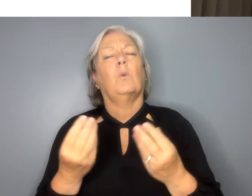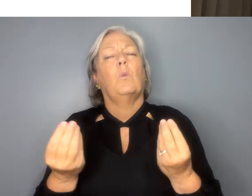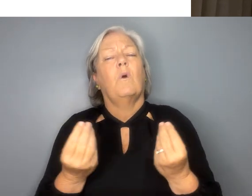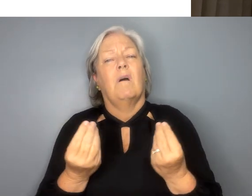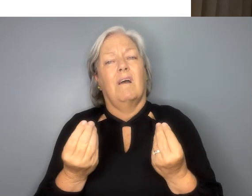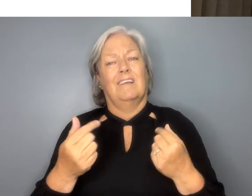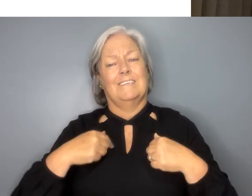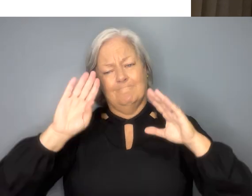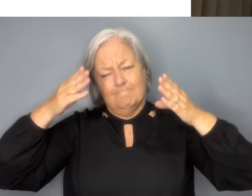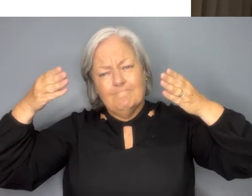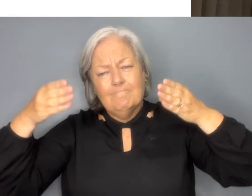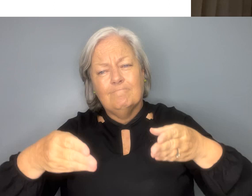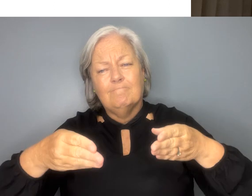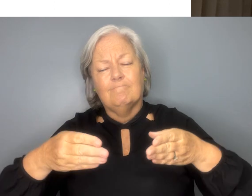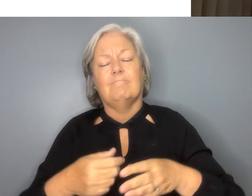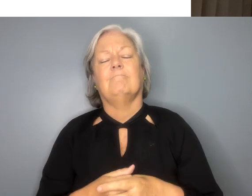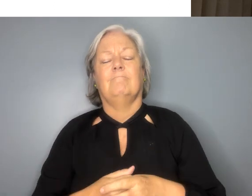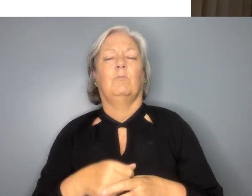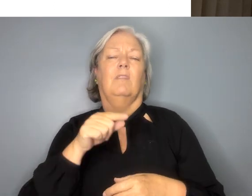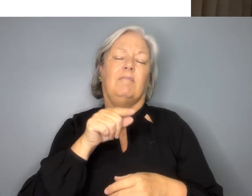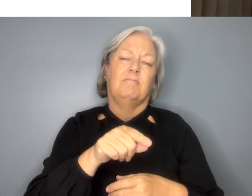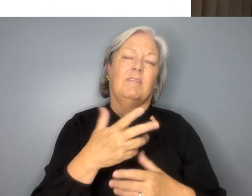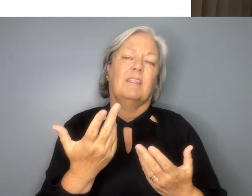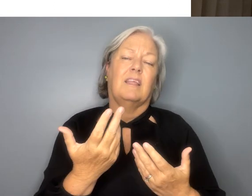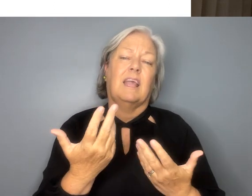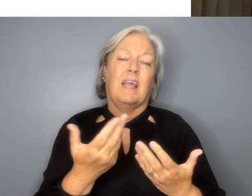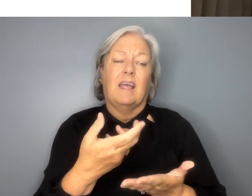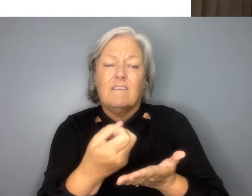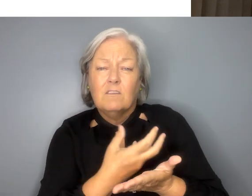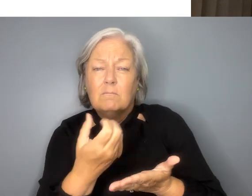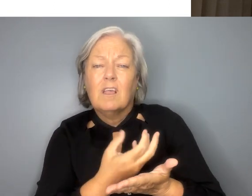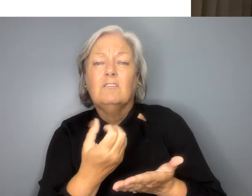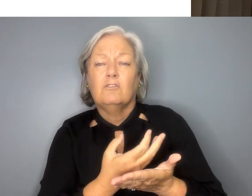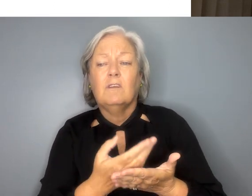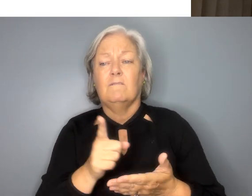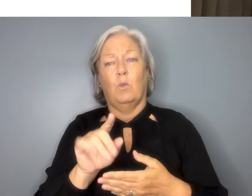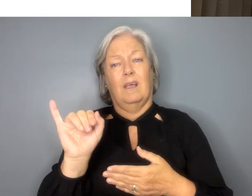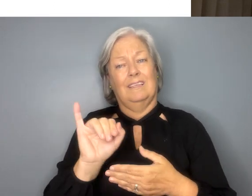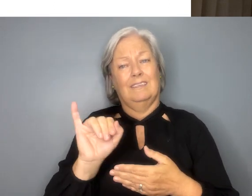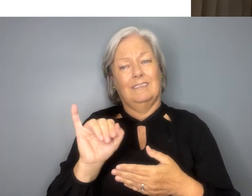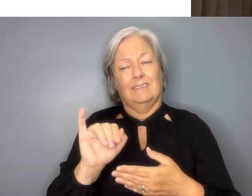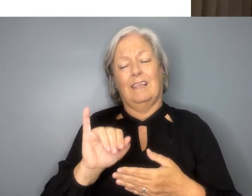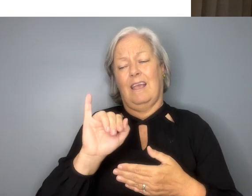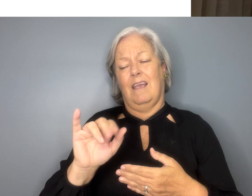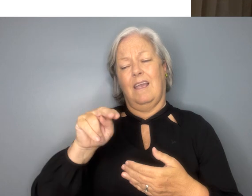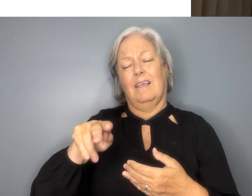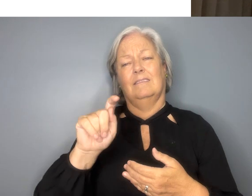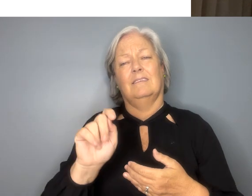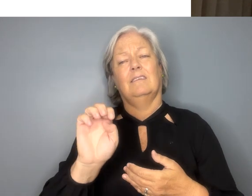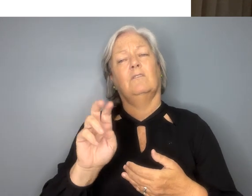A key reason for this focus has been the information and evidence provided by intersex people and